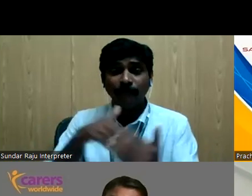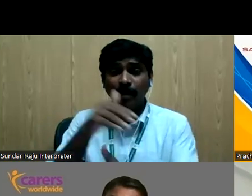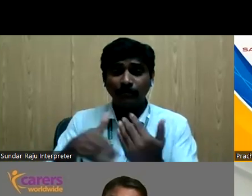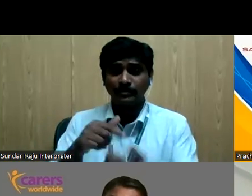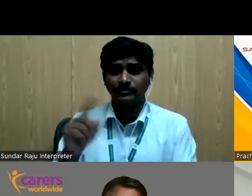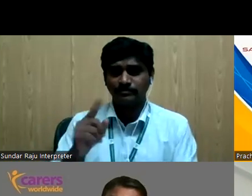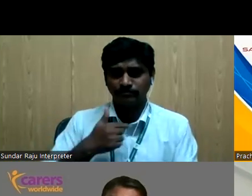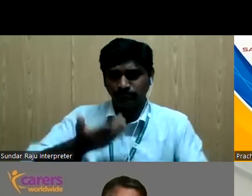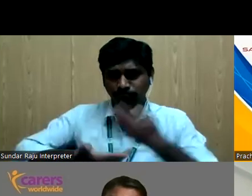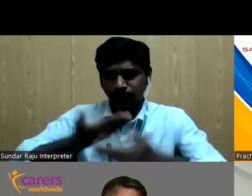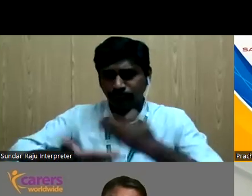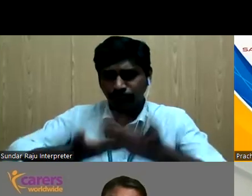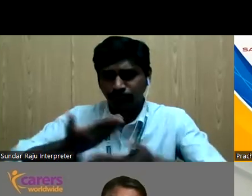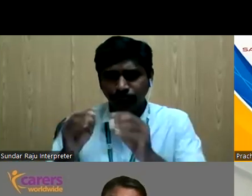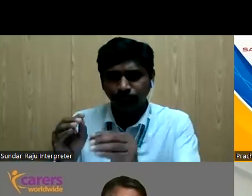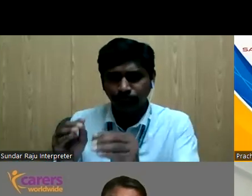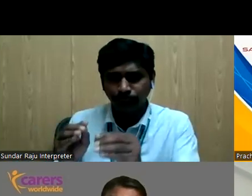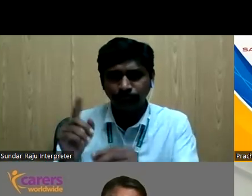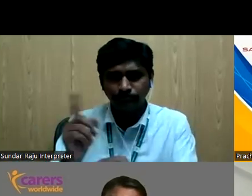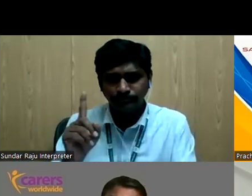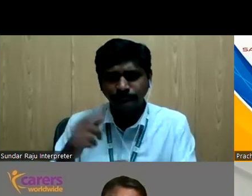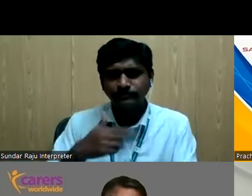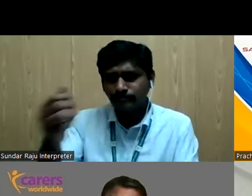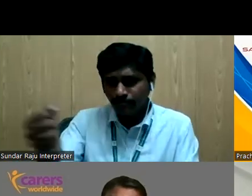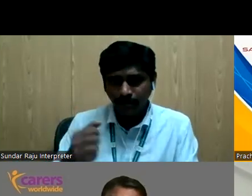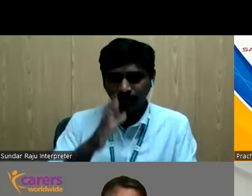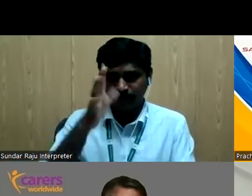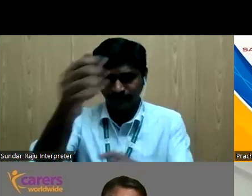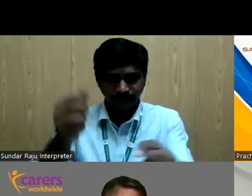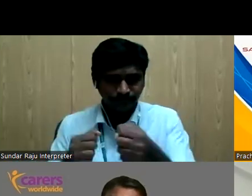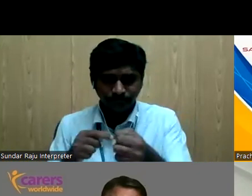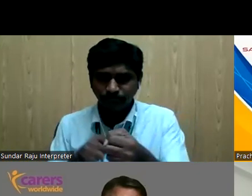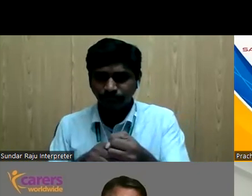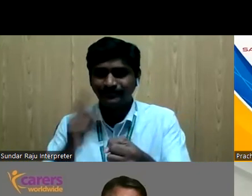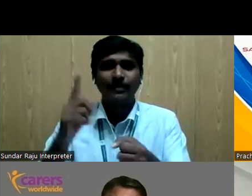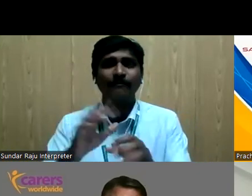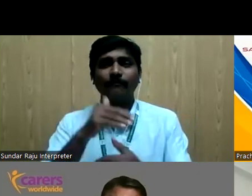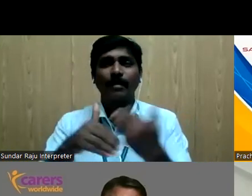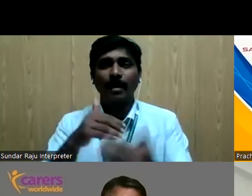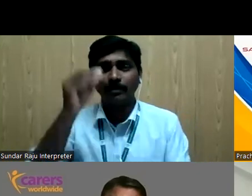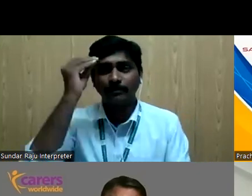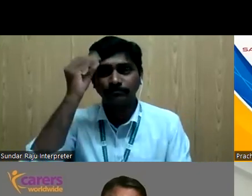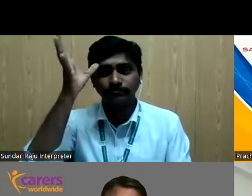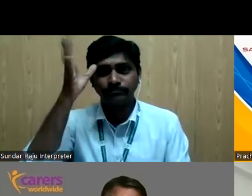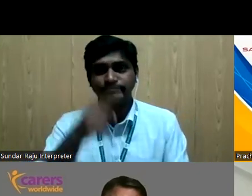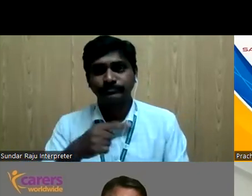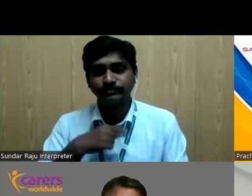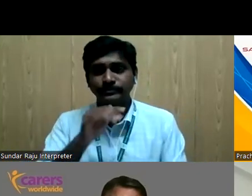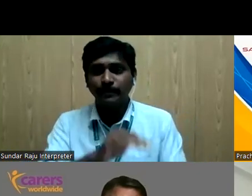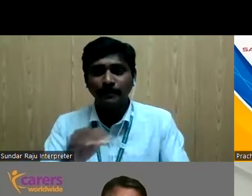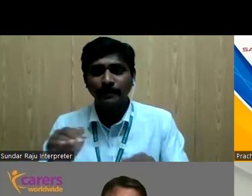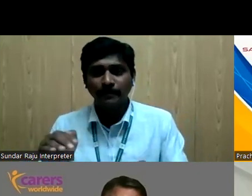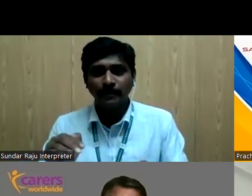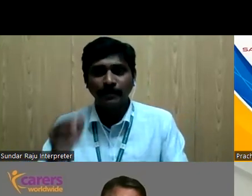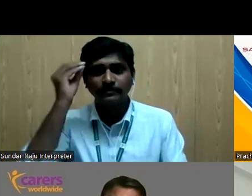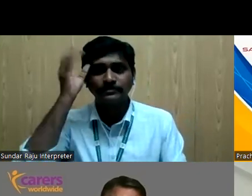to us, we need to assess the child and educate the family about their own child. That's the most important